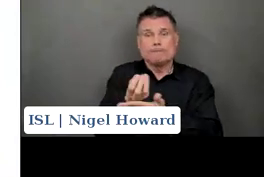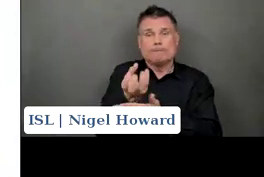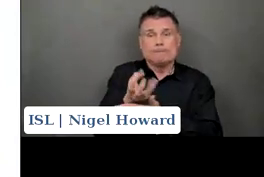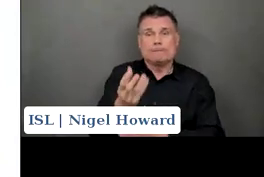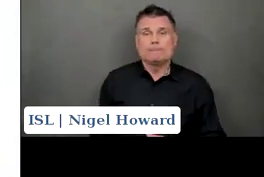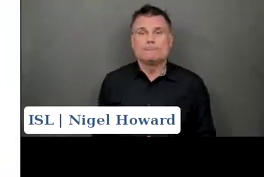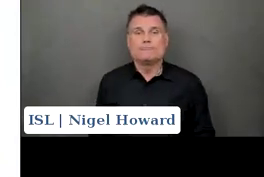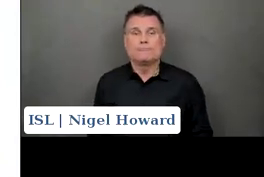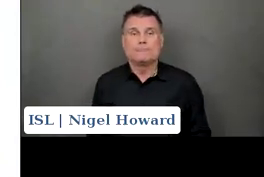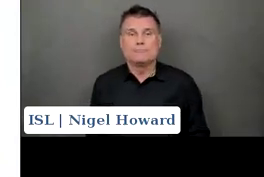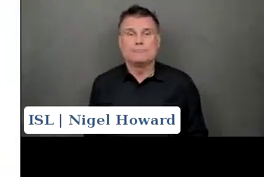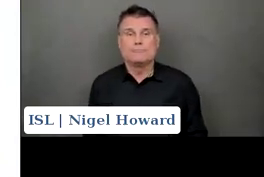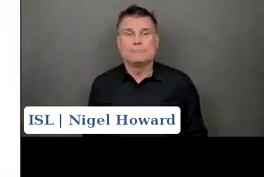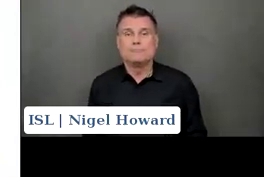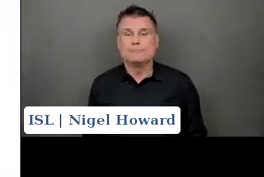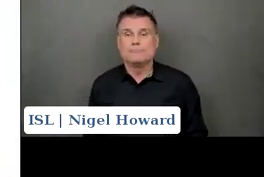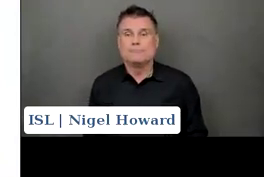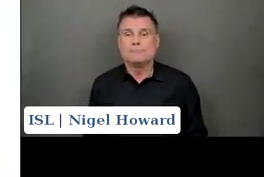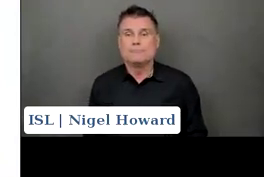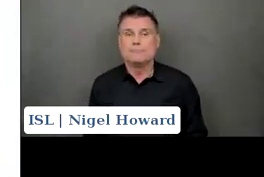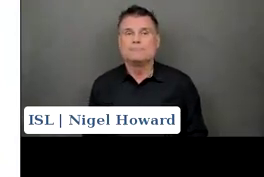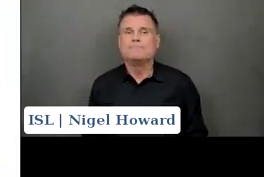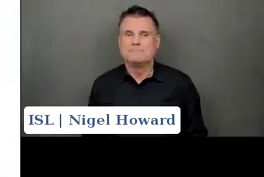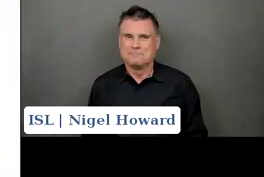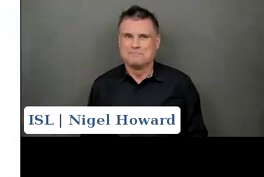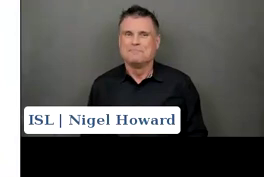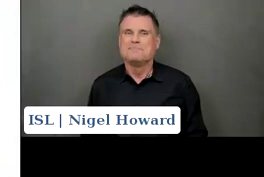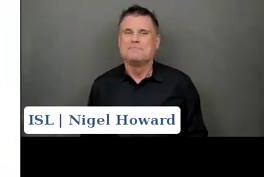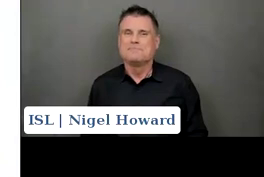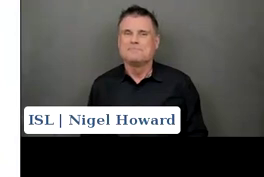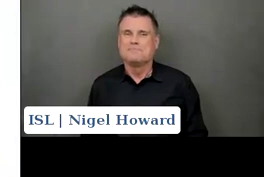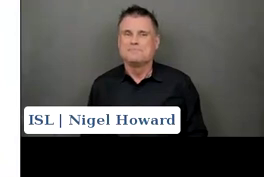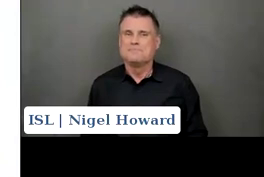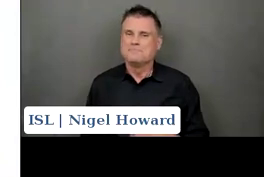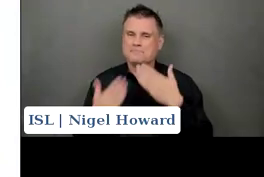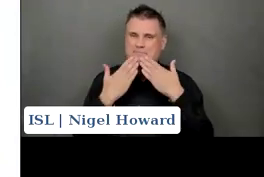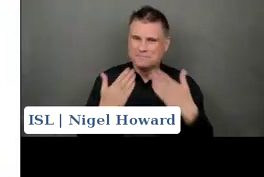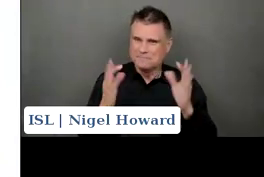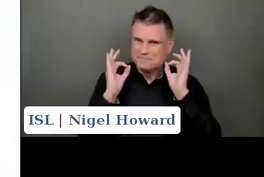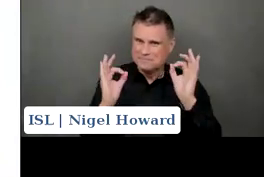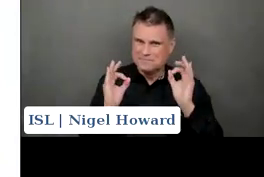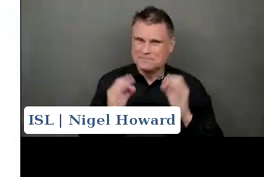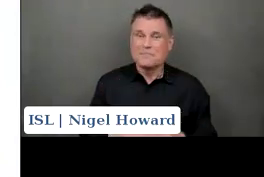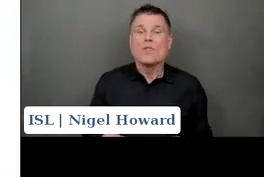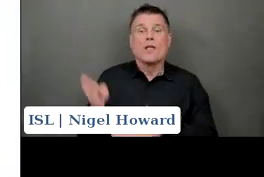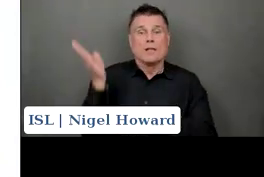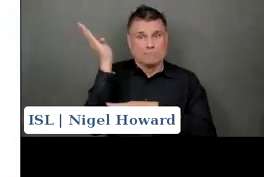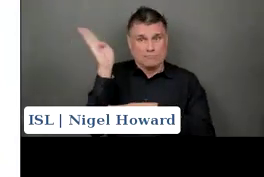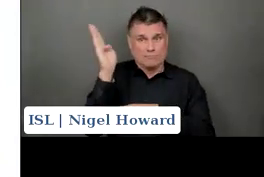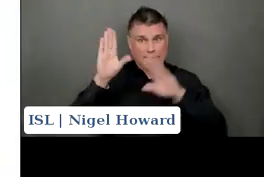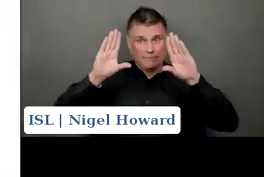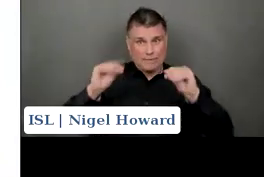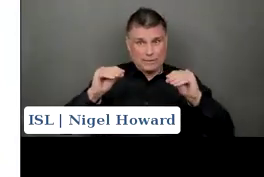Wonderful, and thank you so much, colleagues, and we will make sure that you all have access to these slides once the session is